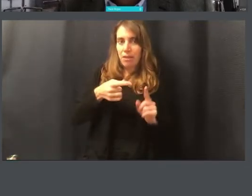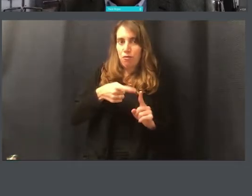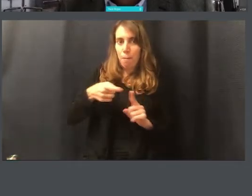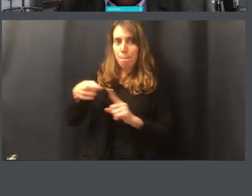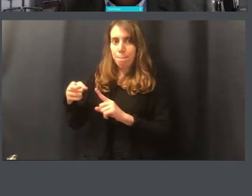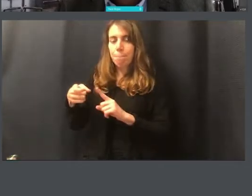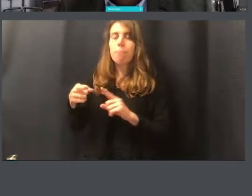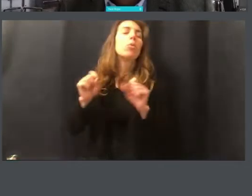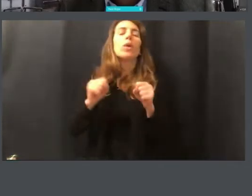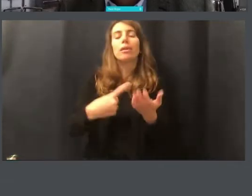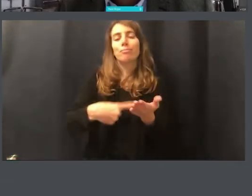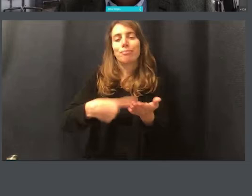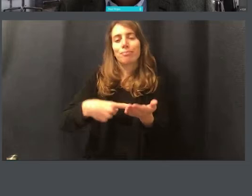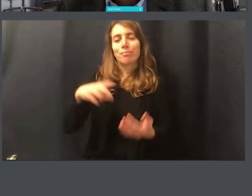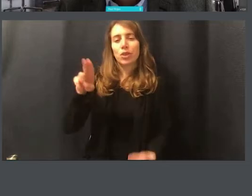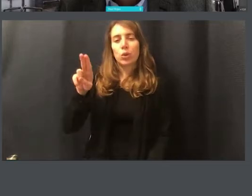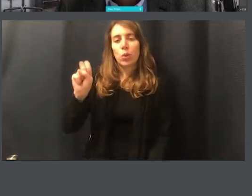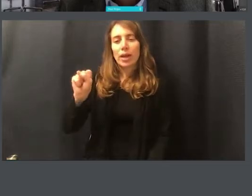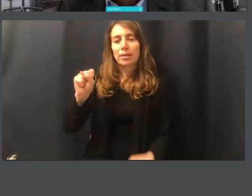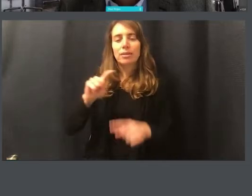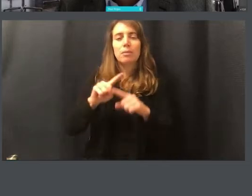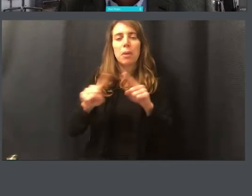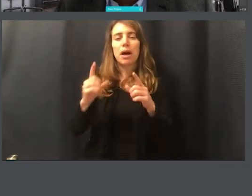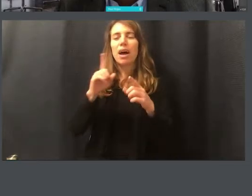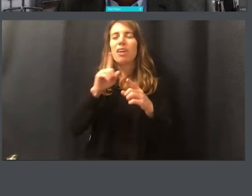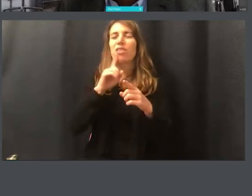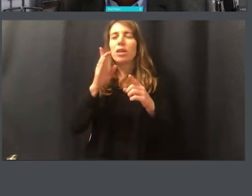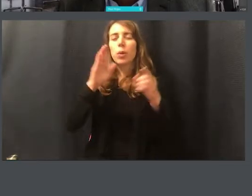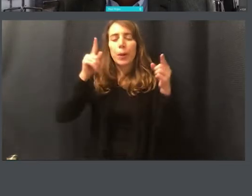talked about again, but I kind of want to, again, focus on Washington, right?